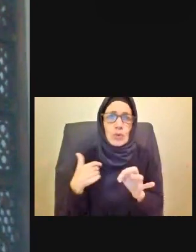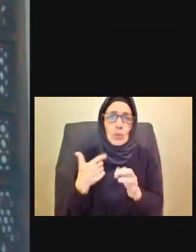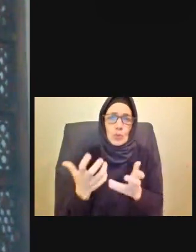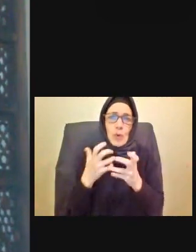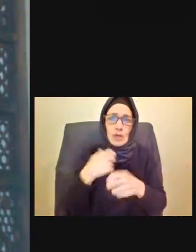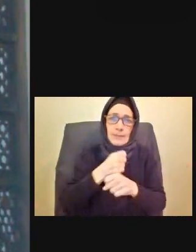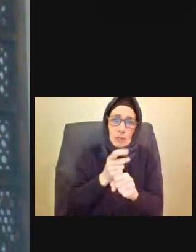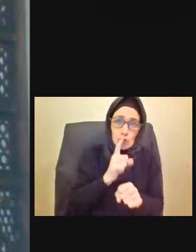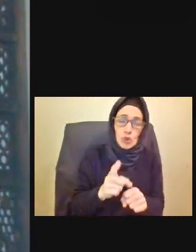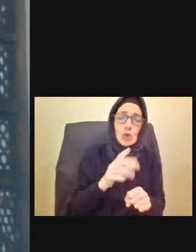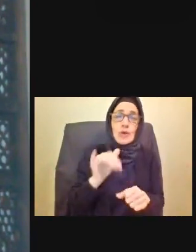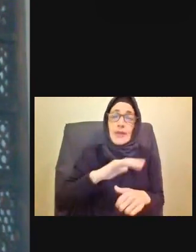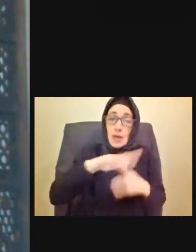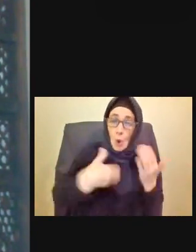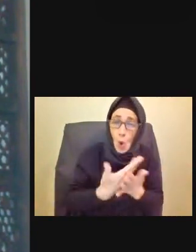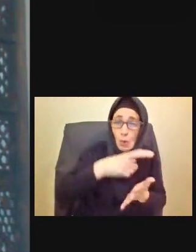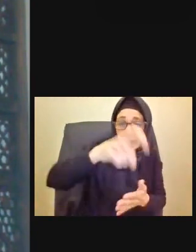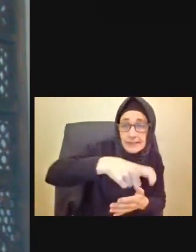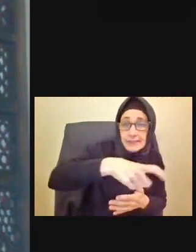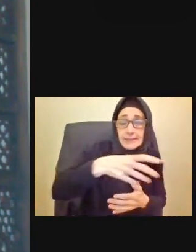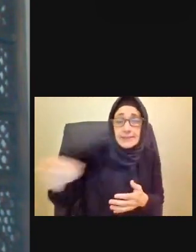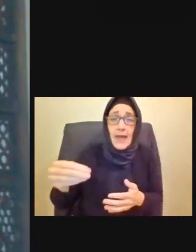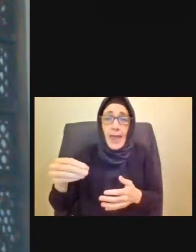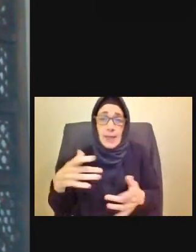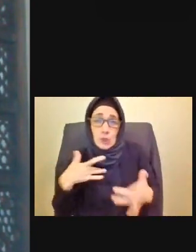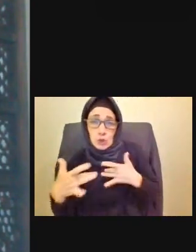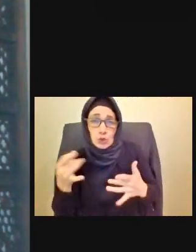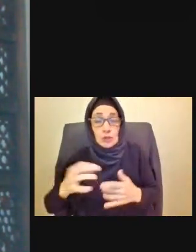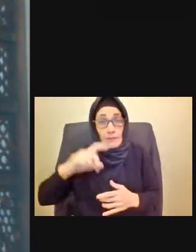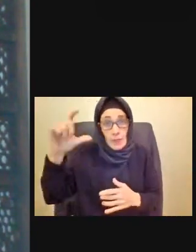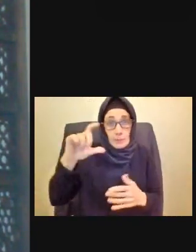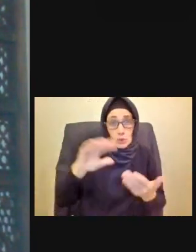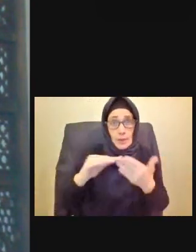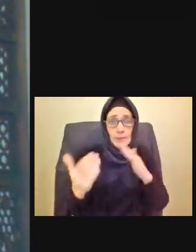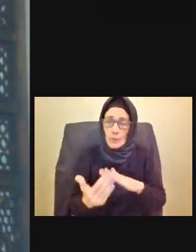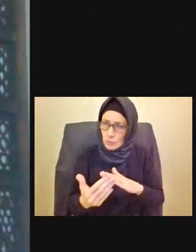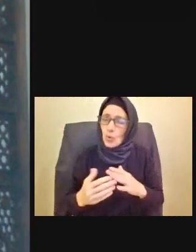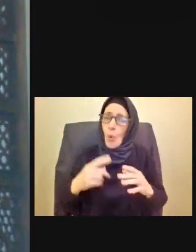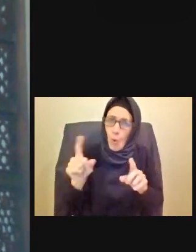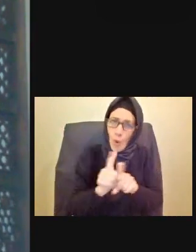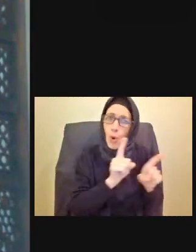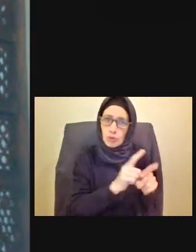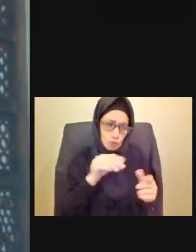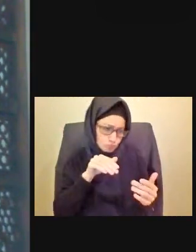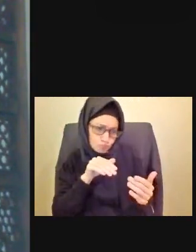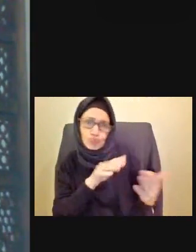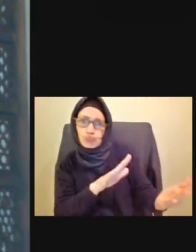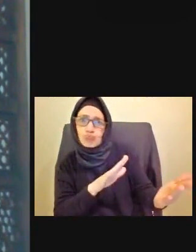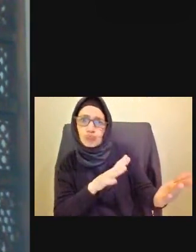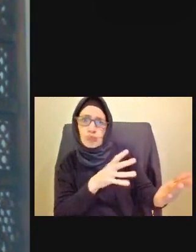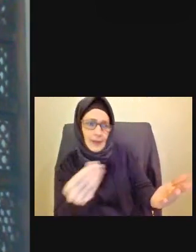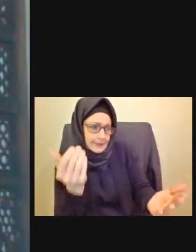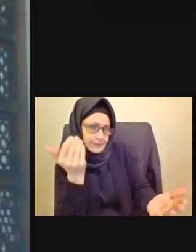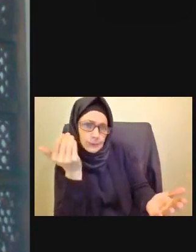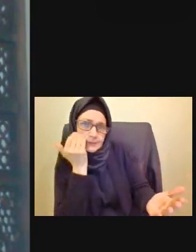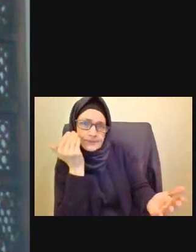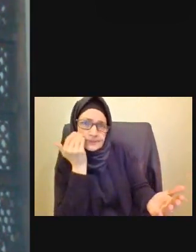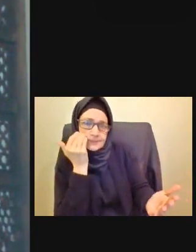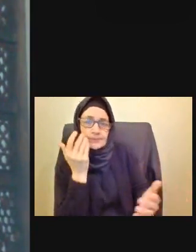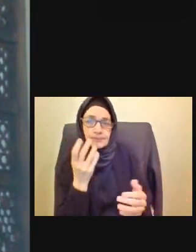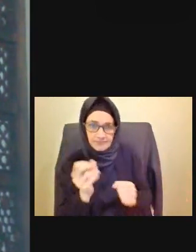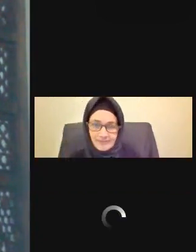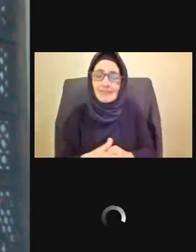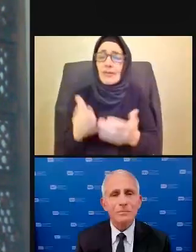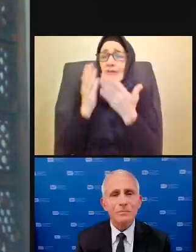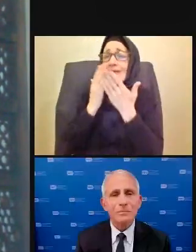and concerns of the Muslim community are also voiced, acknowledged, and addressed. So thank you again